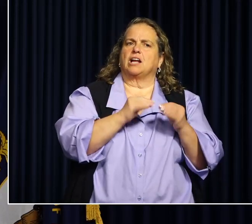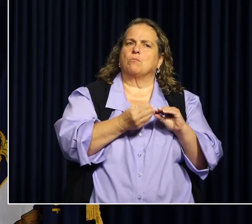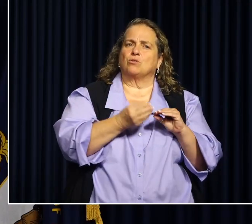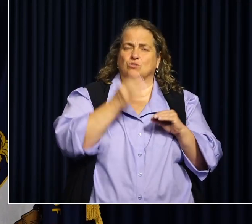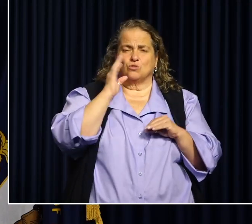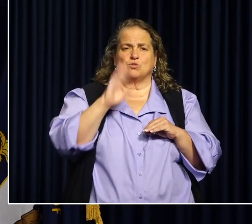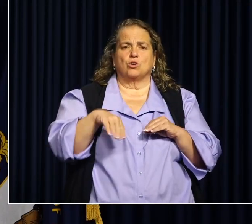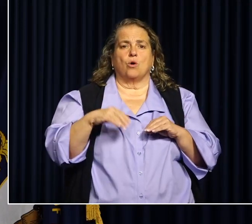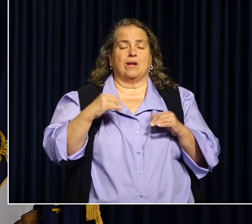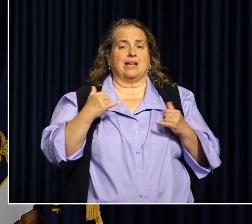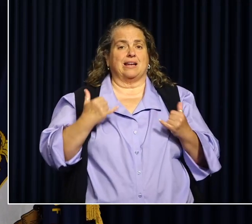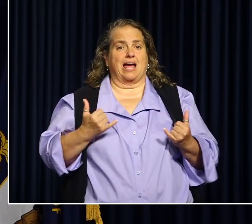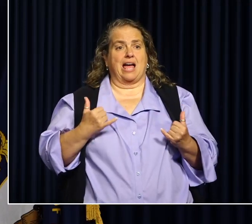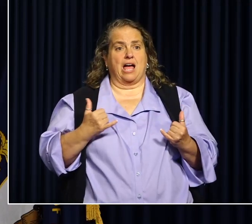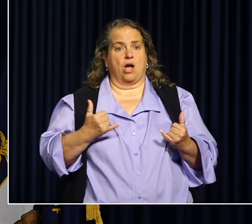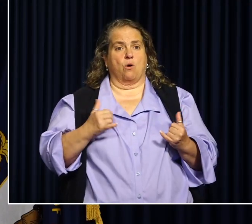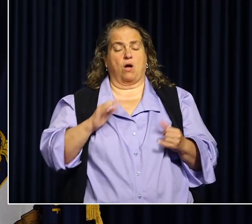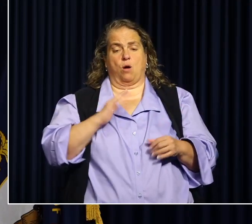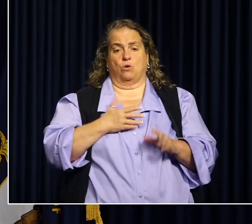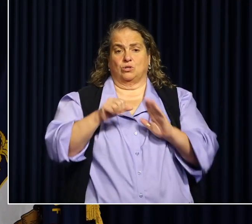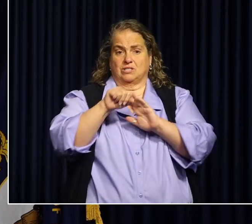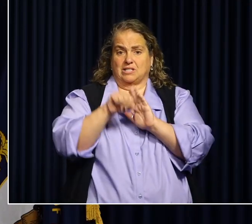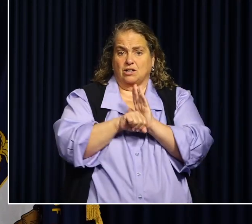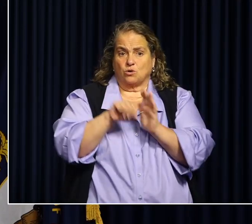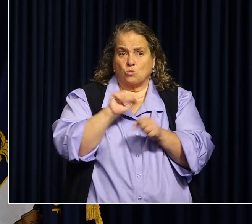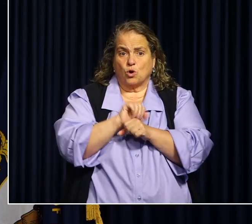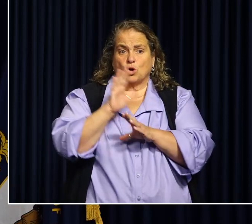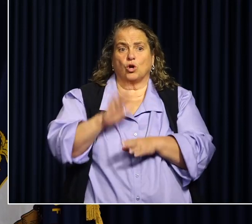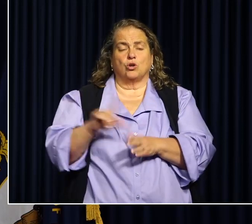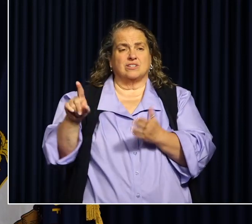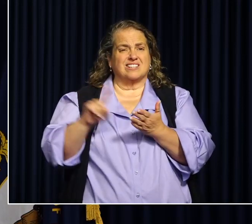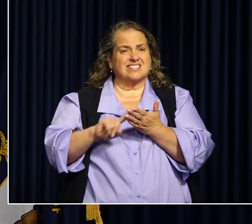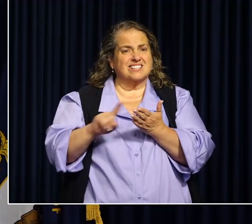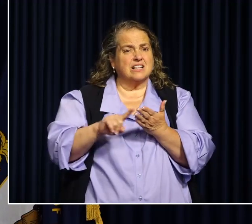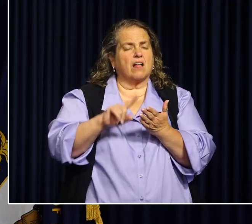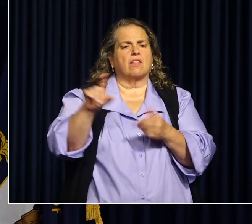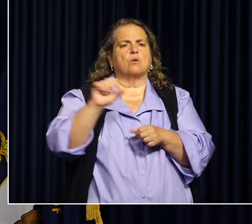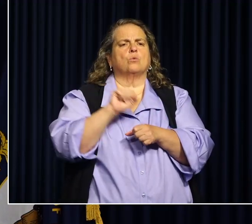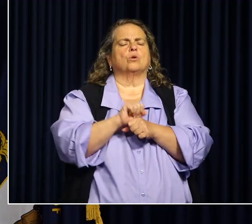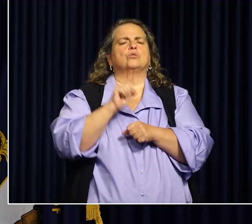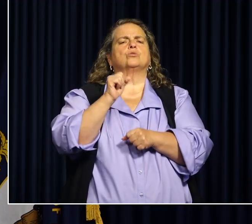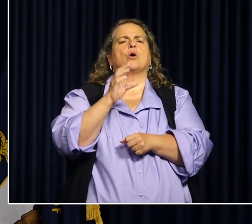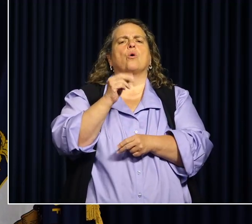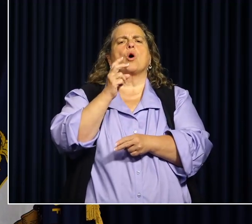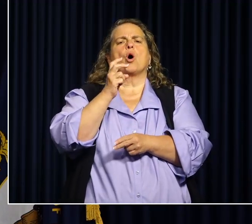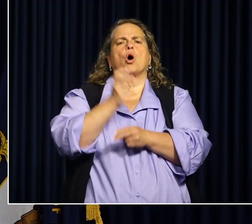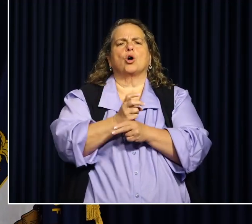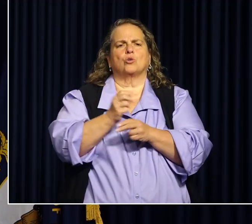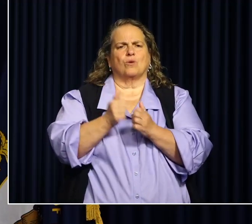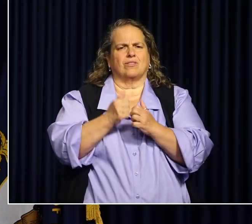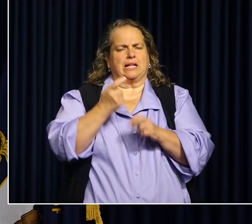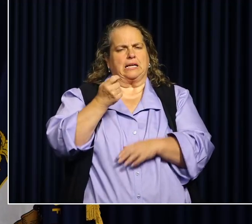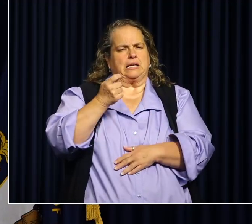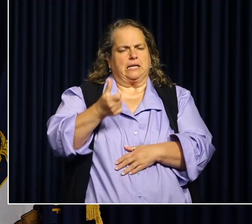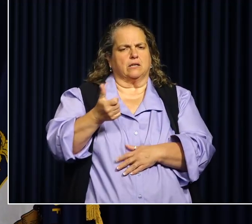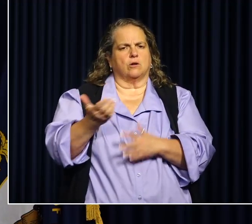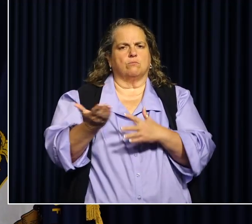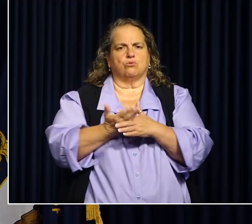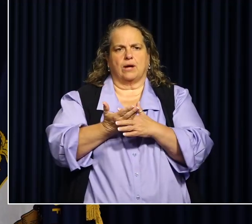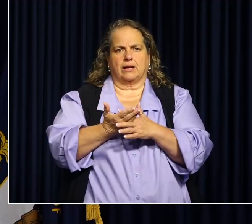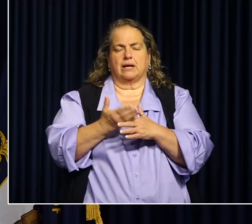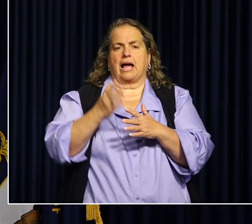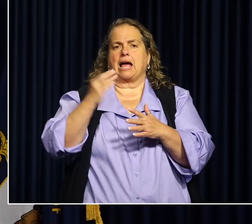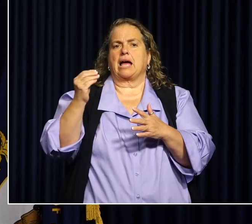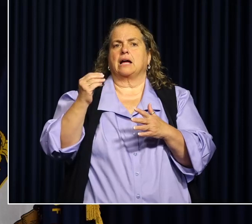our epidemiologists, our state workers, they have worked so hard with very little break, as have